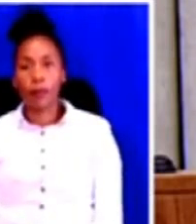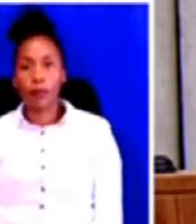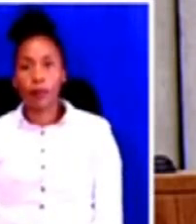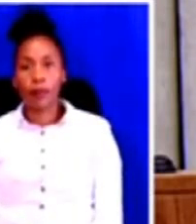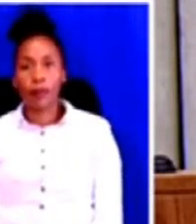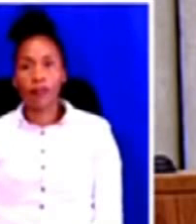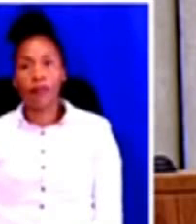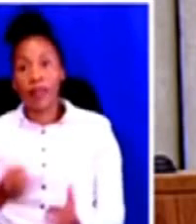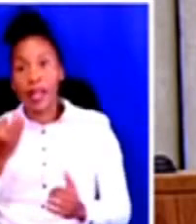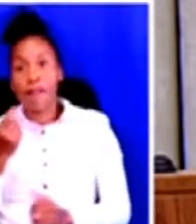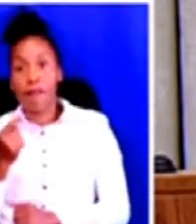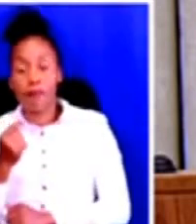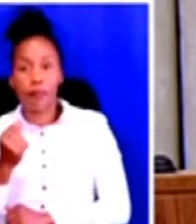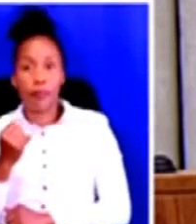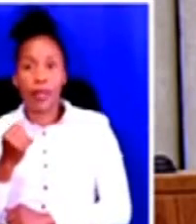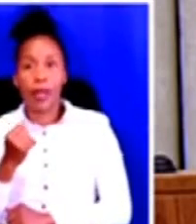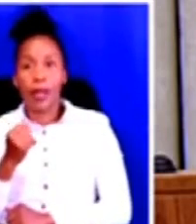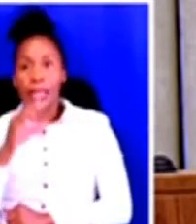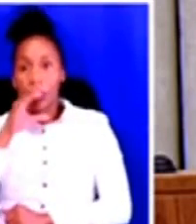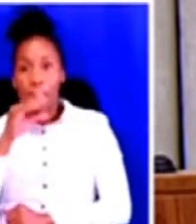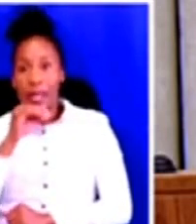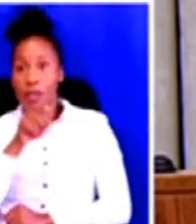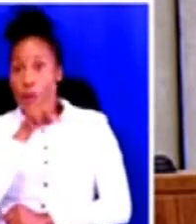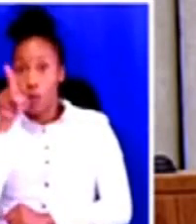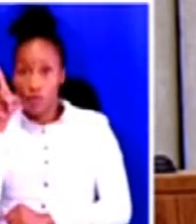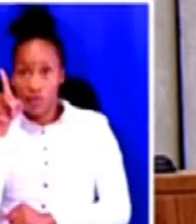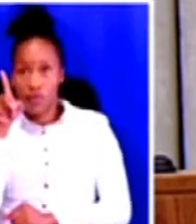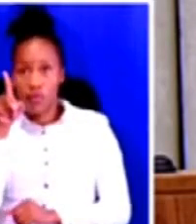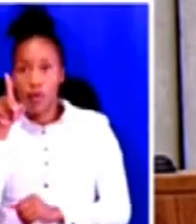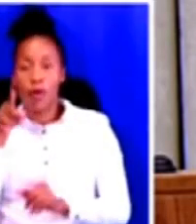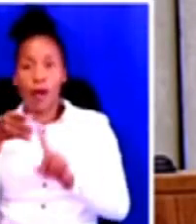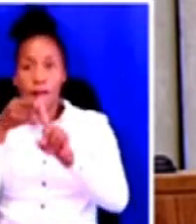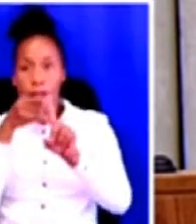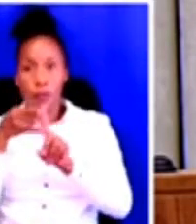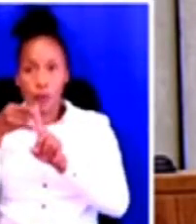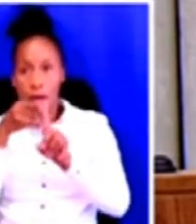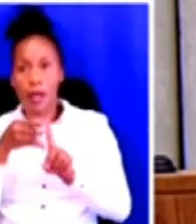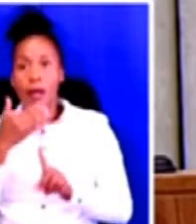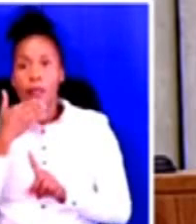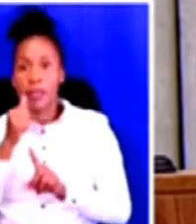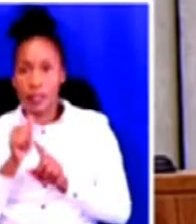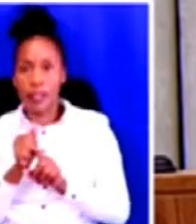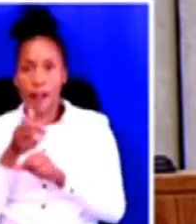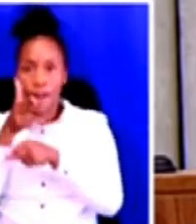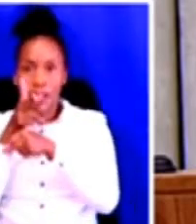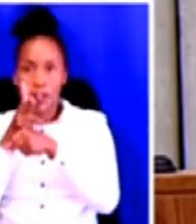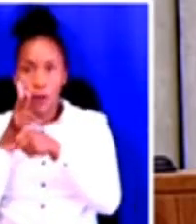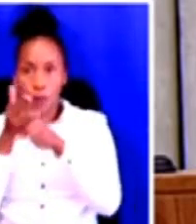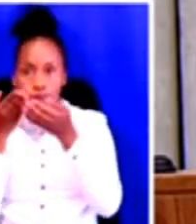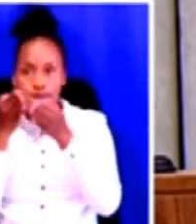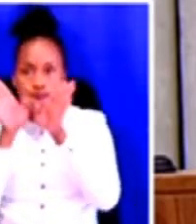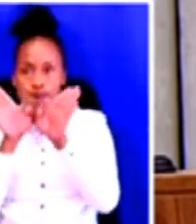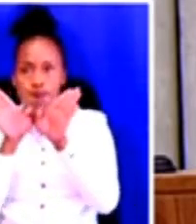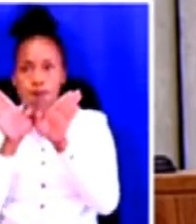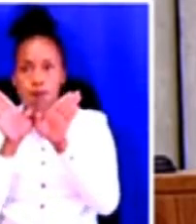If you speak, those that are on the virtual platform, please switch on your videos.